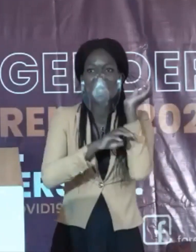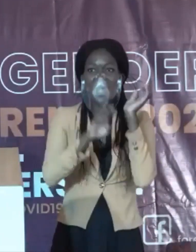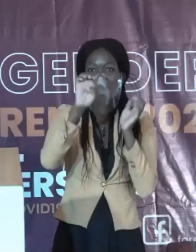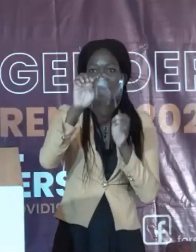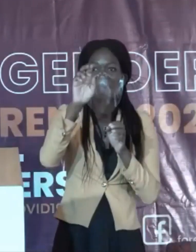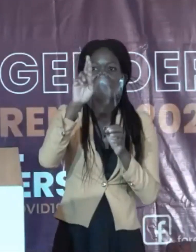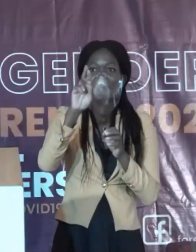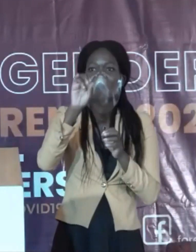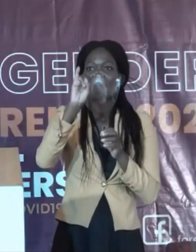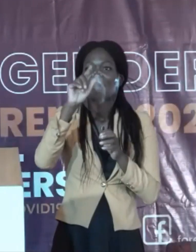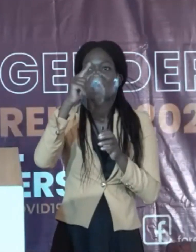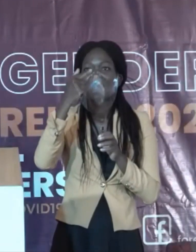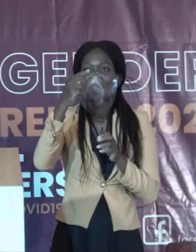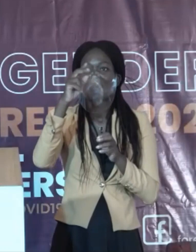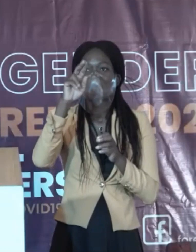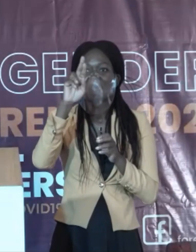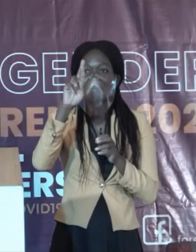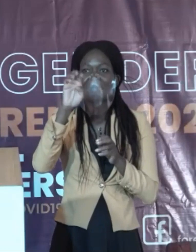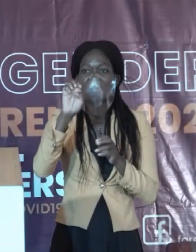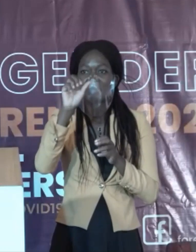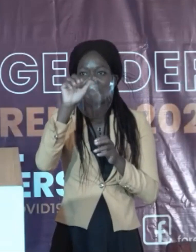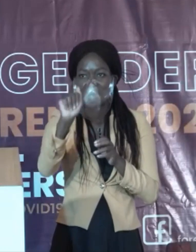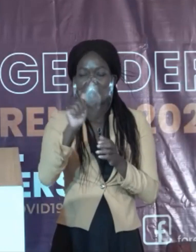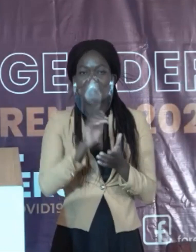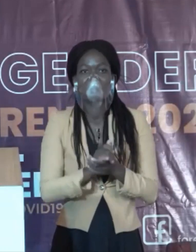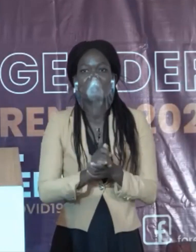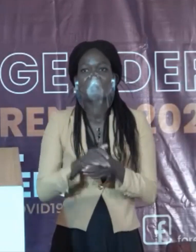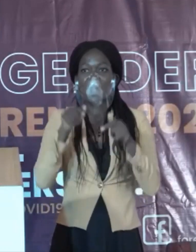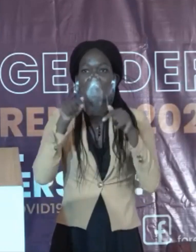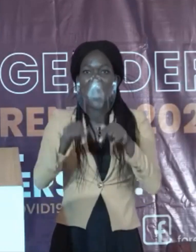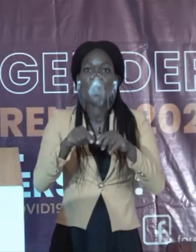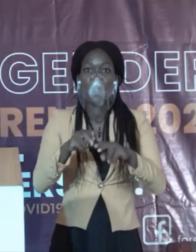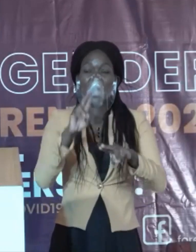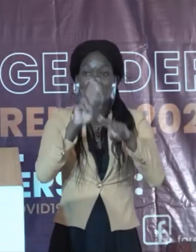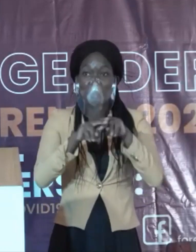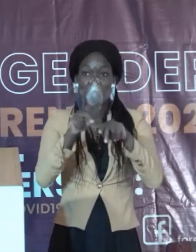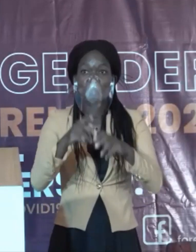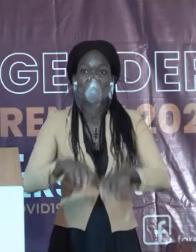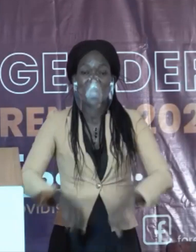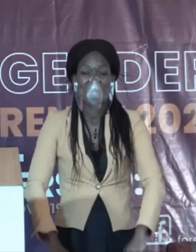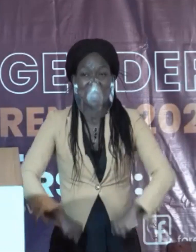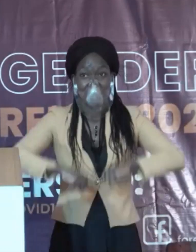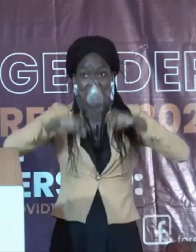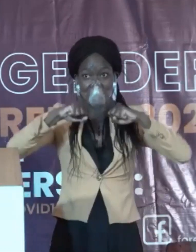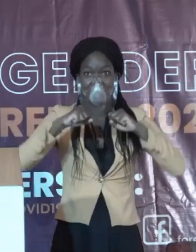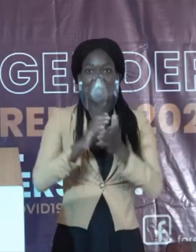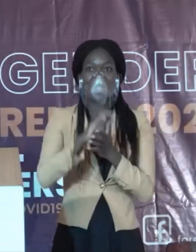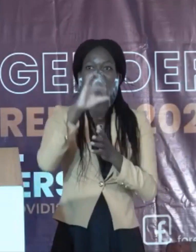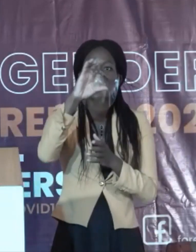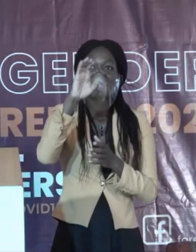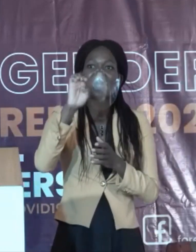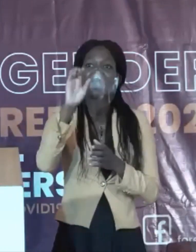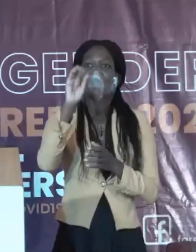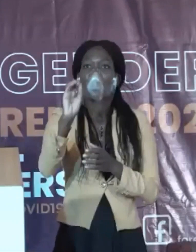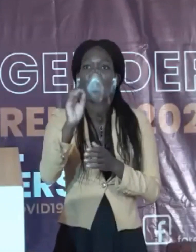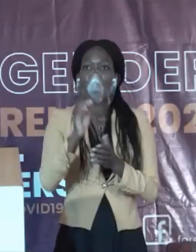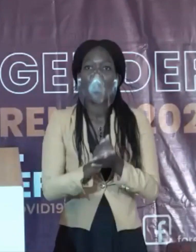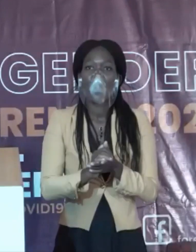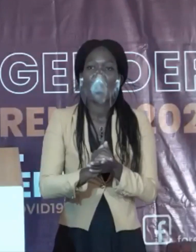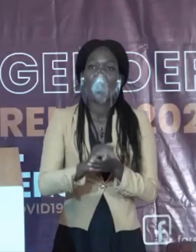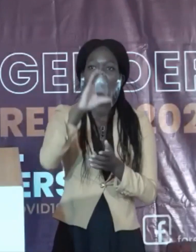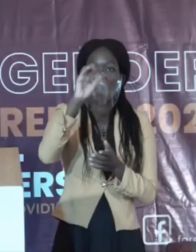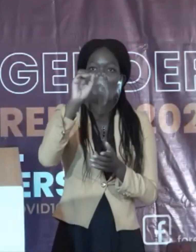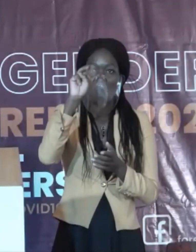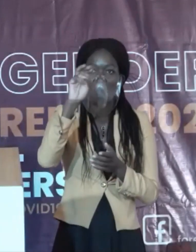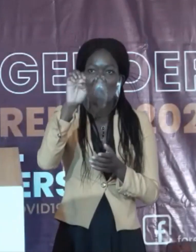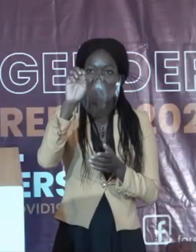Currently, she holds the position of the Chief Executive Director of the COMESA Federation of National Associations of